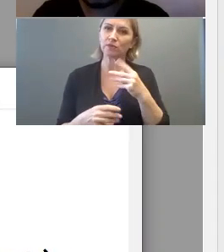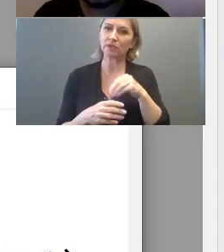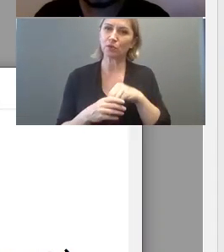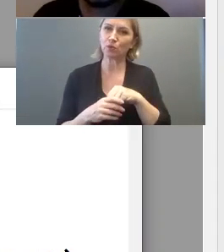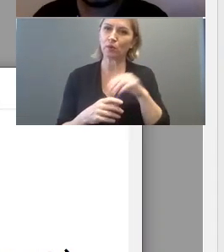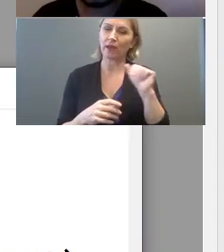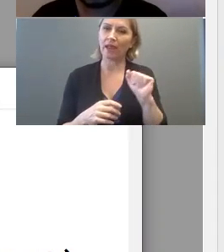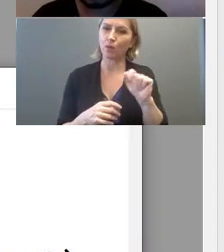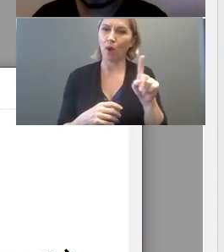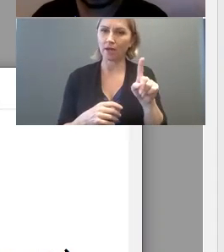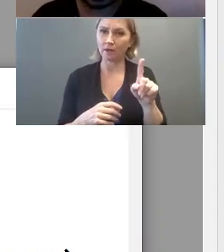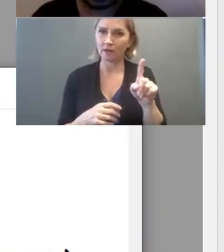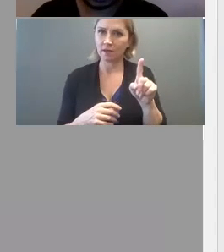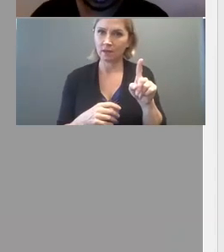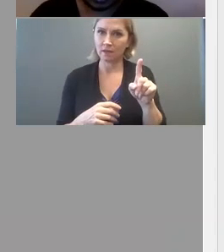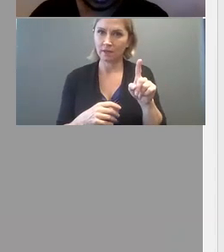A1